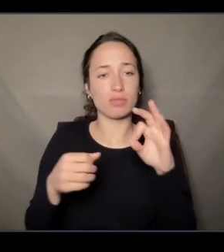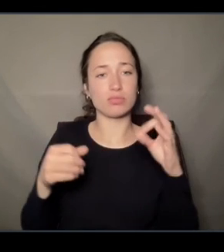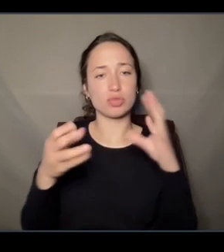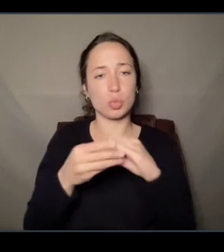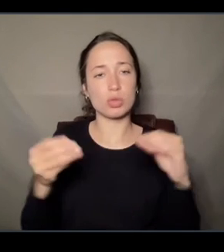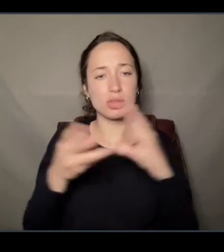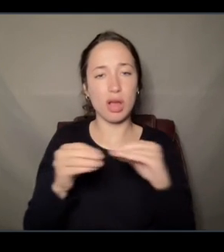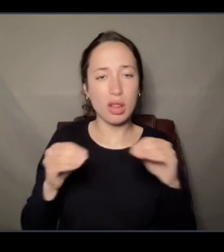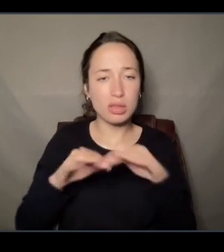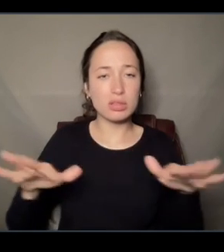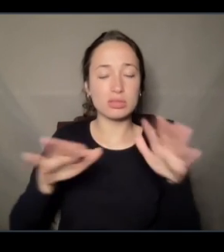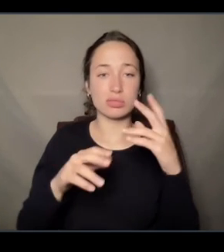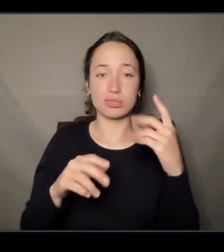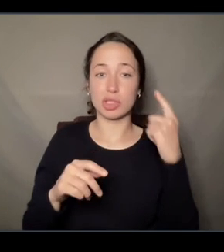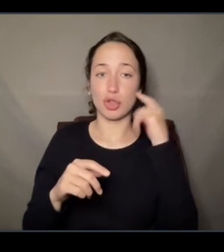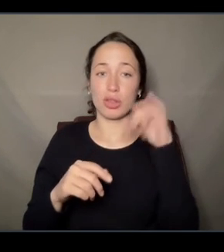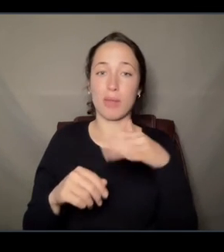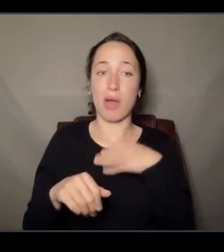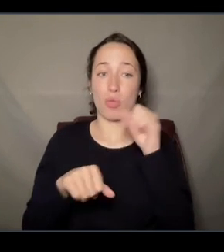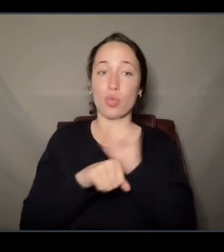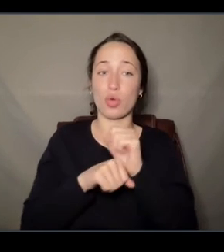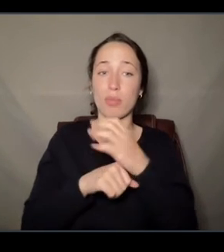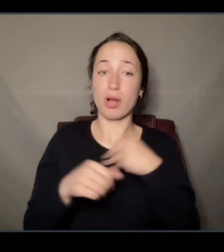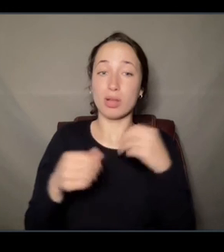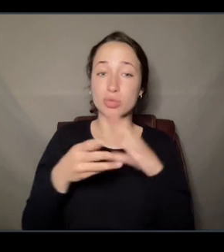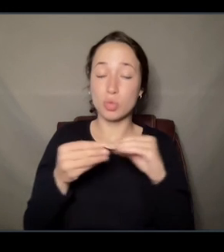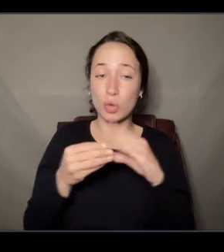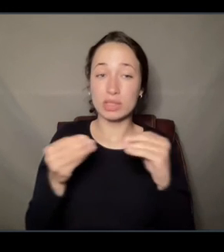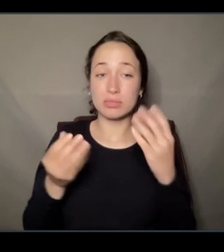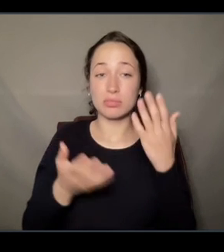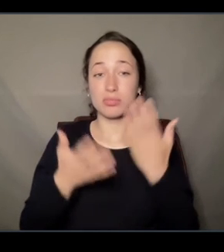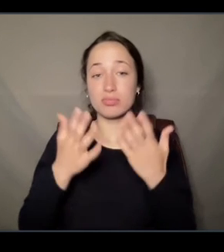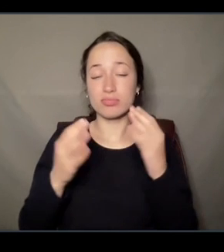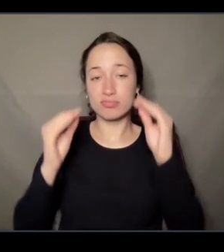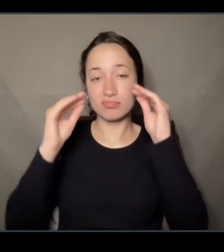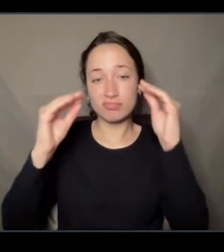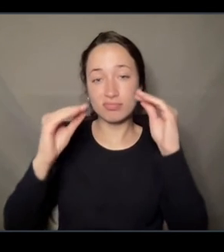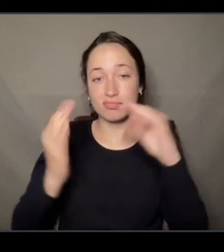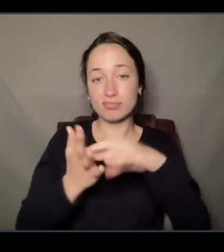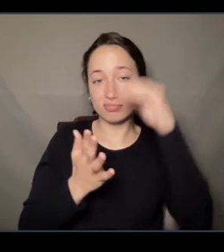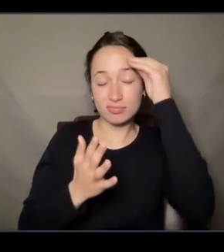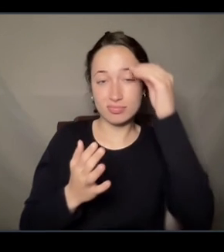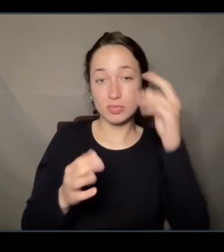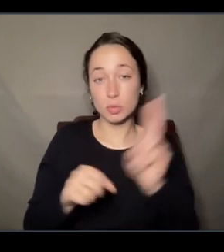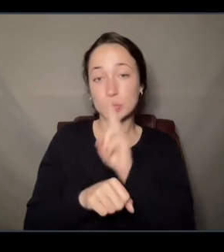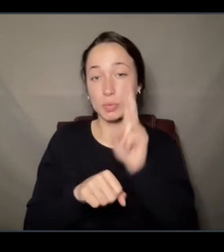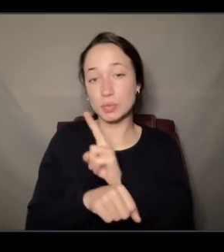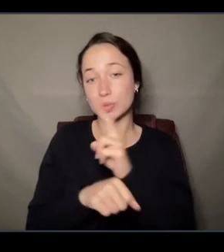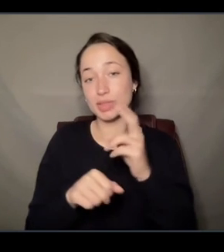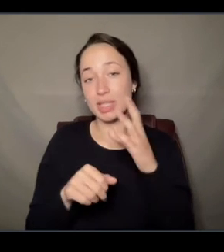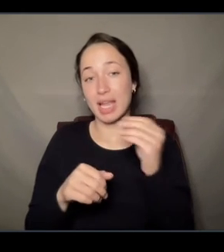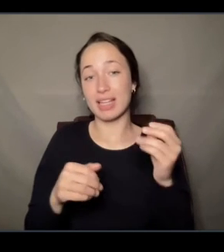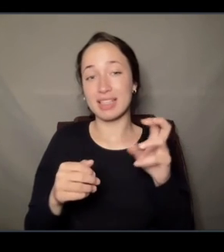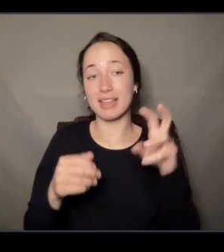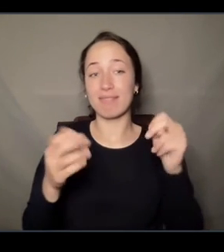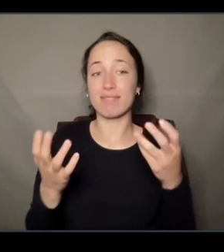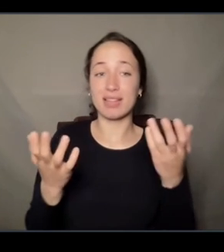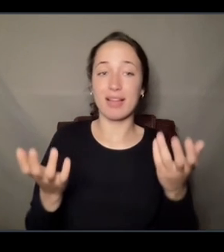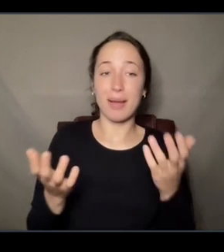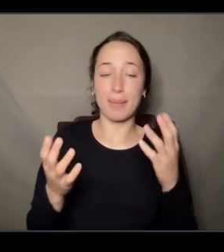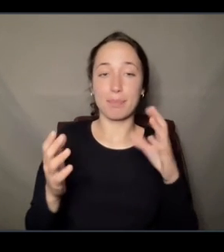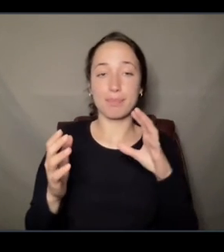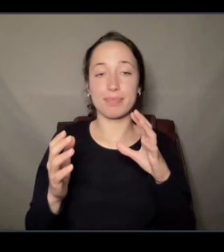storytelling, and to hear that my work and my stories may be instructive and useful and